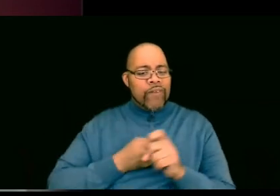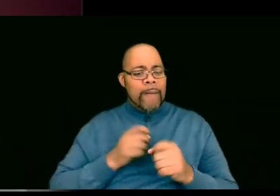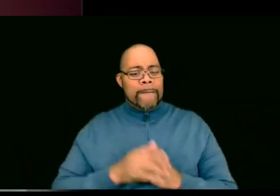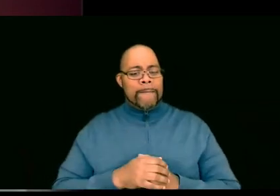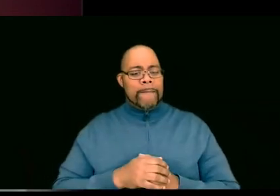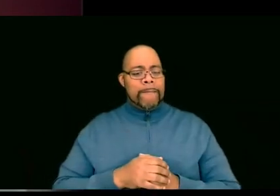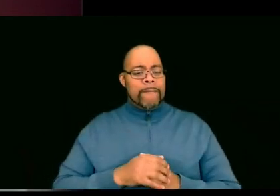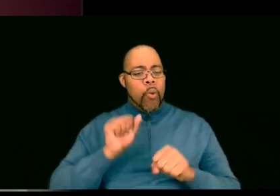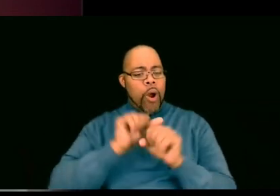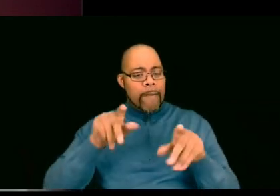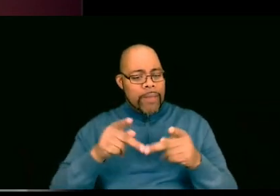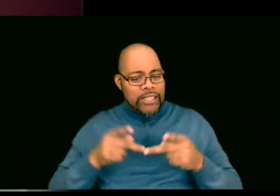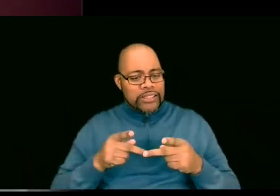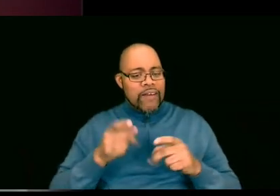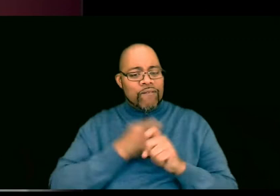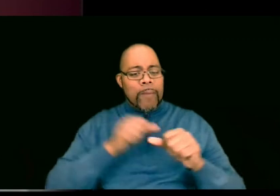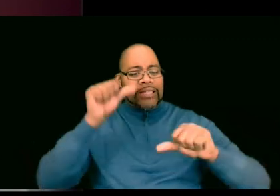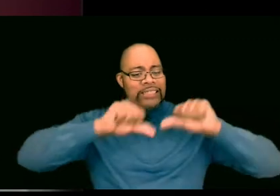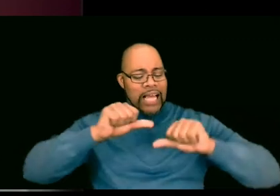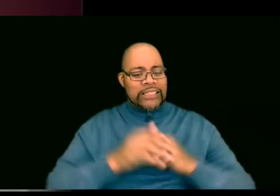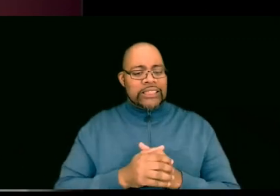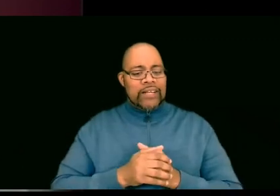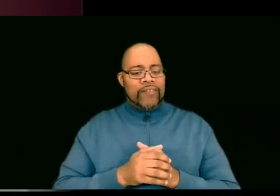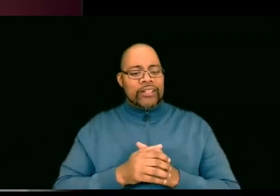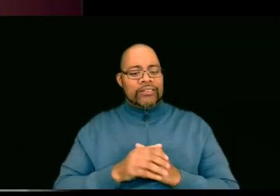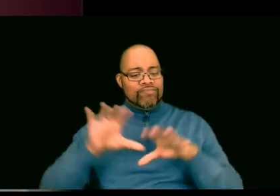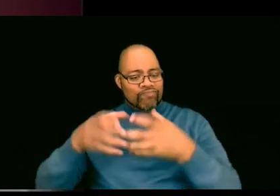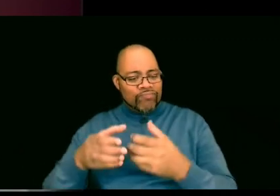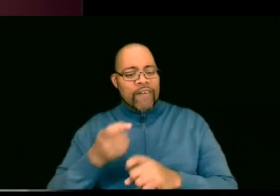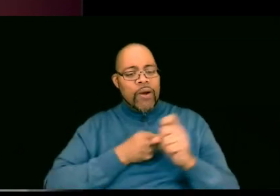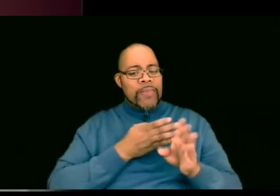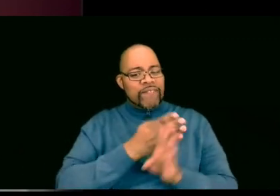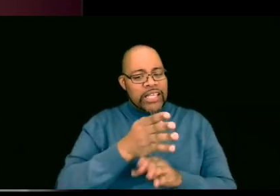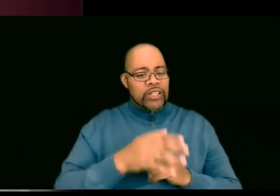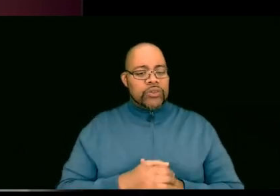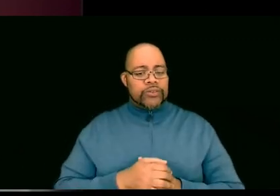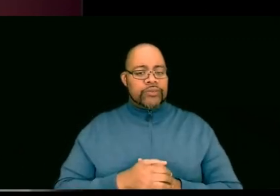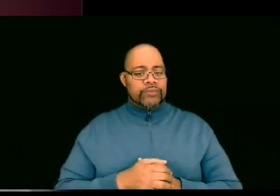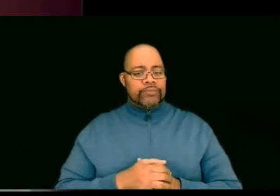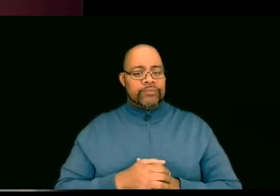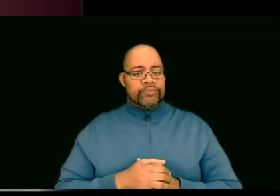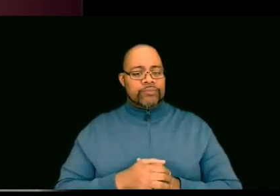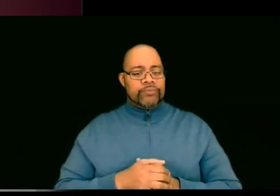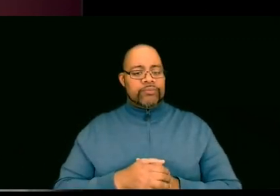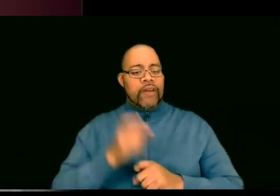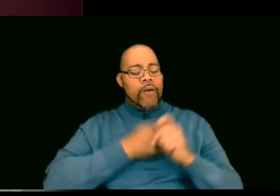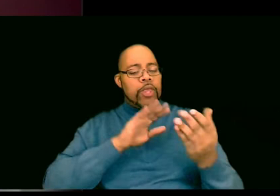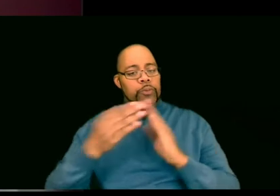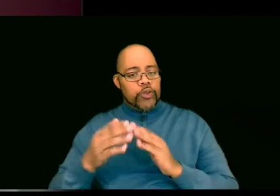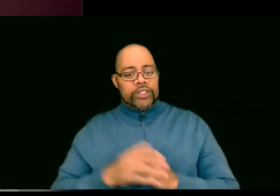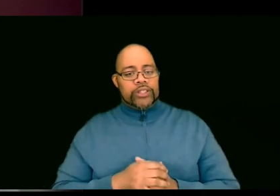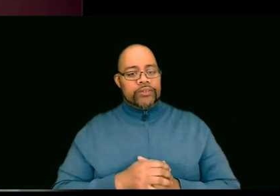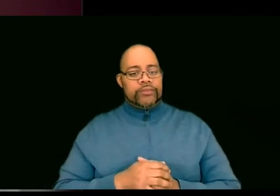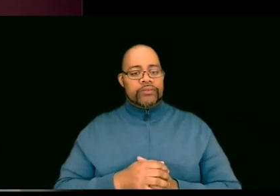away from the workplace, from the scientific bench, from the field, from